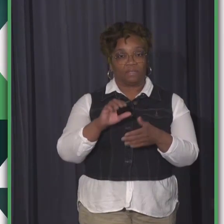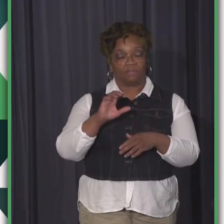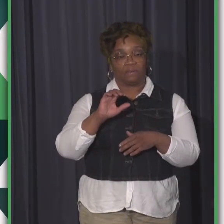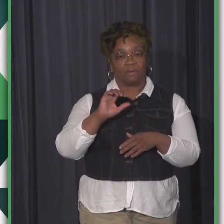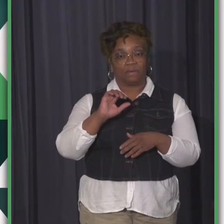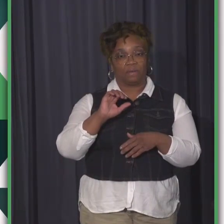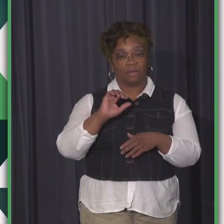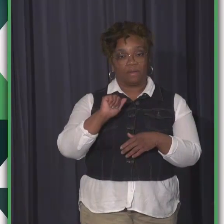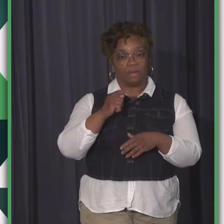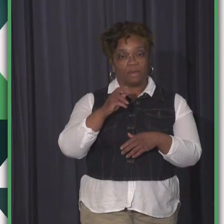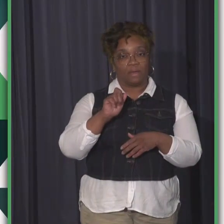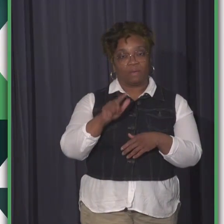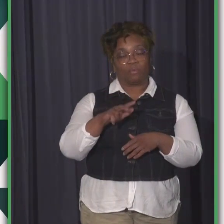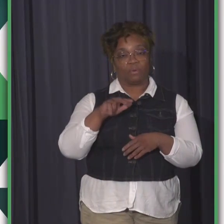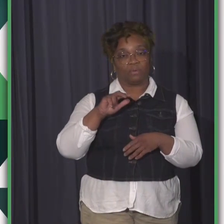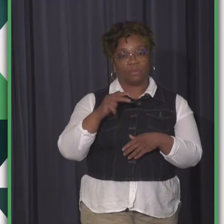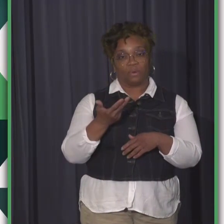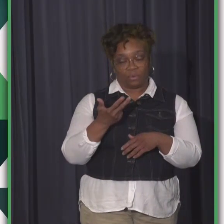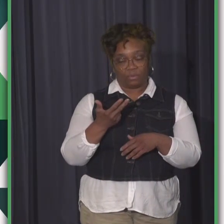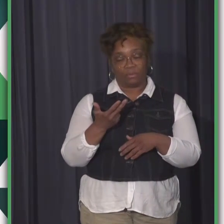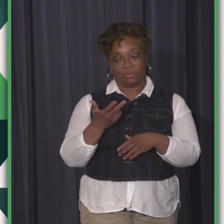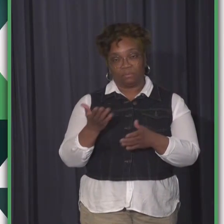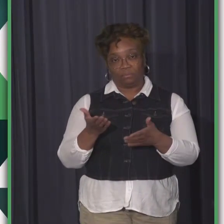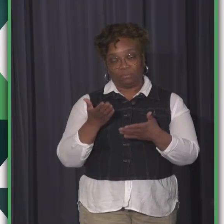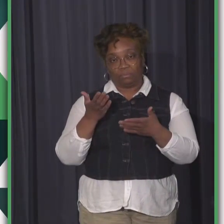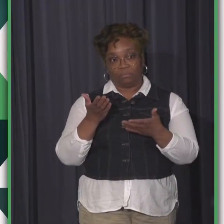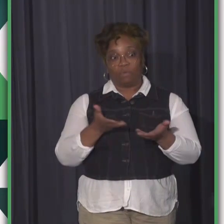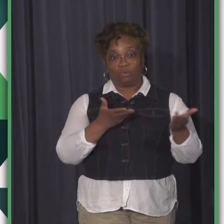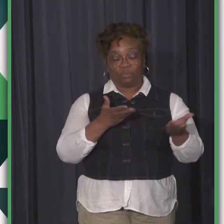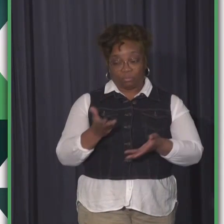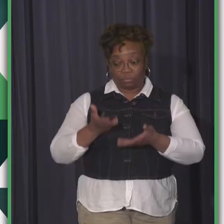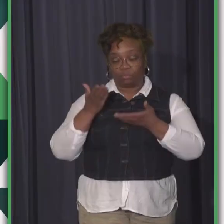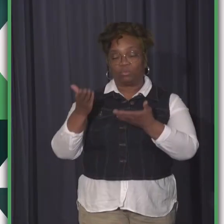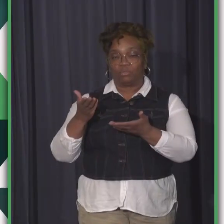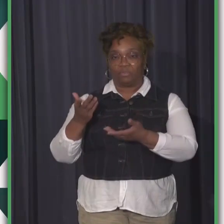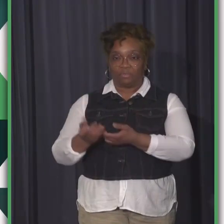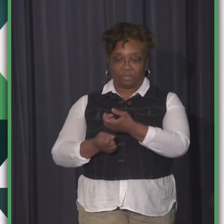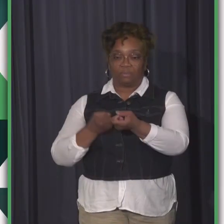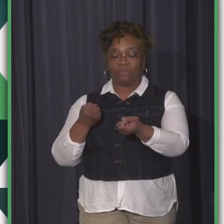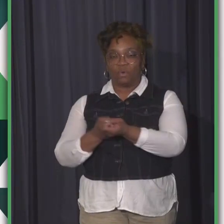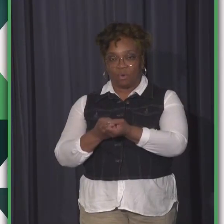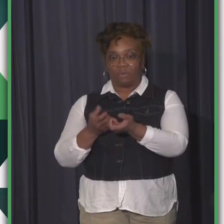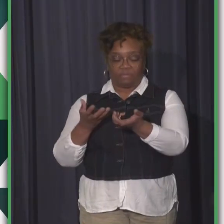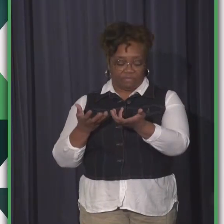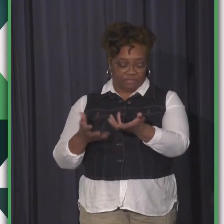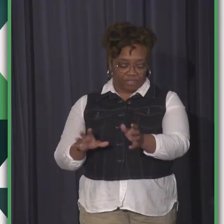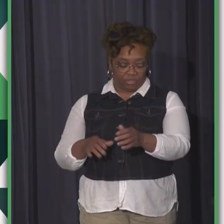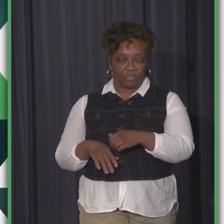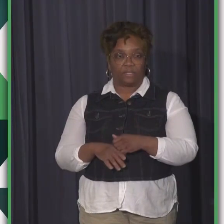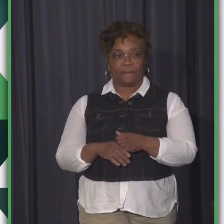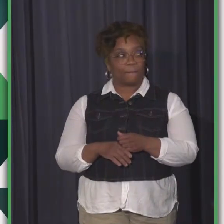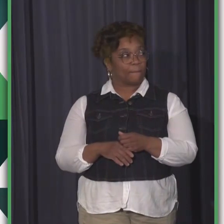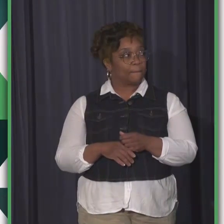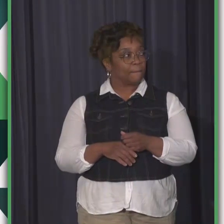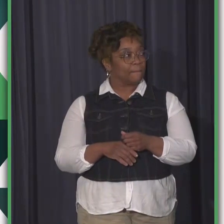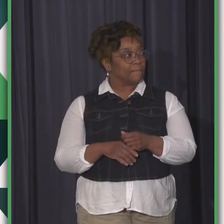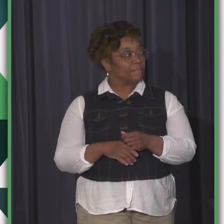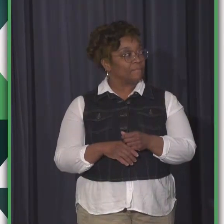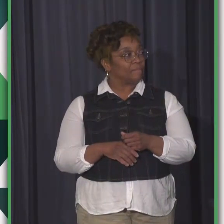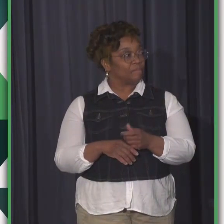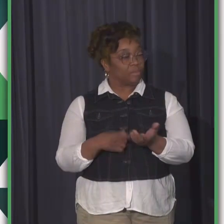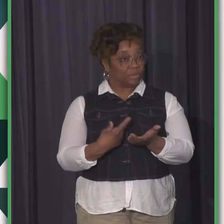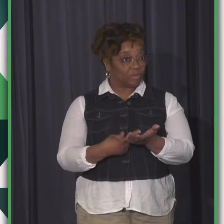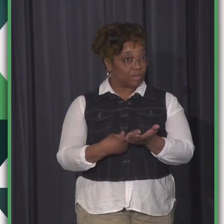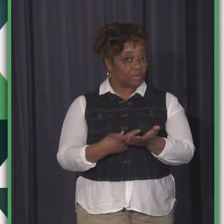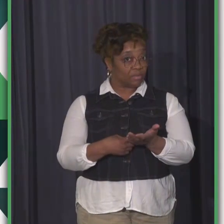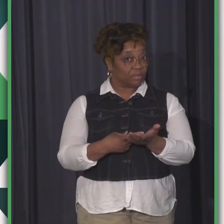So moved. Moved by Commissioner Bernard. Anyone second it? Second. Second by Commissioner Bernard. Any